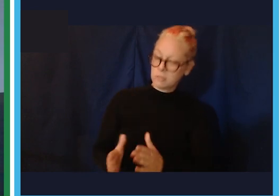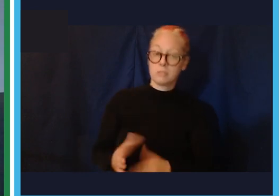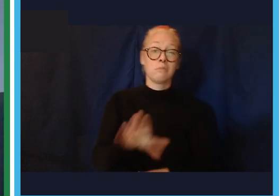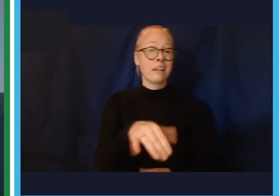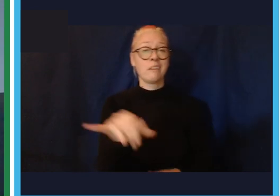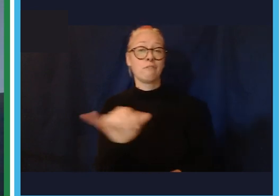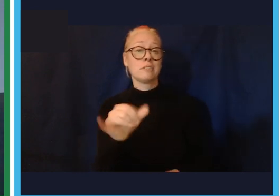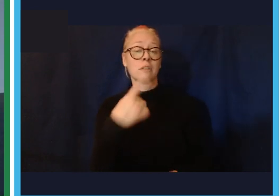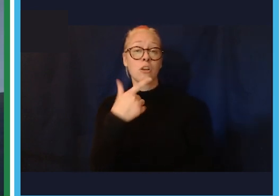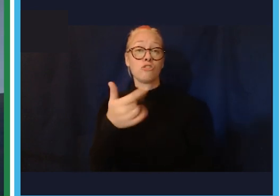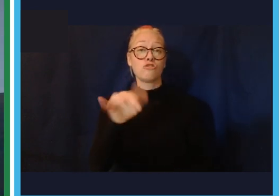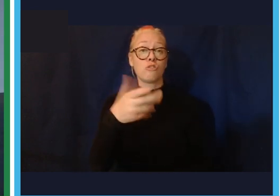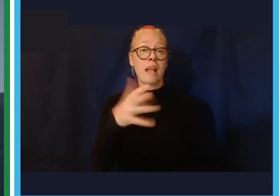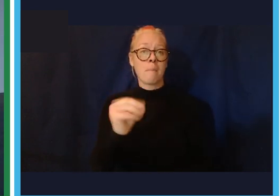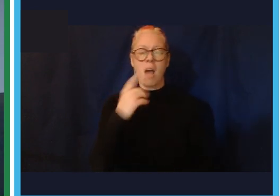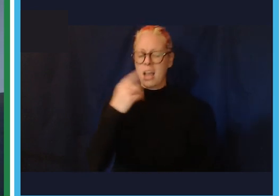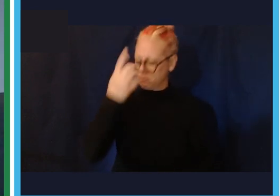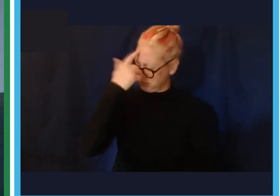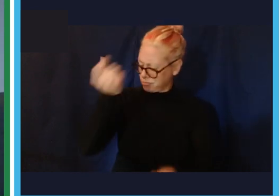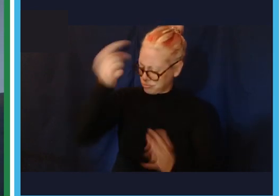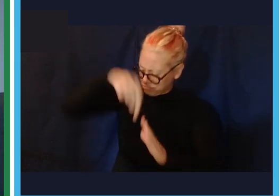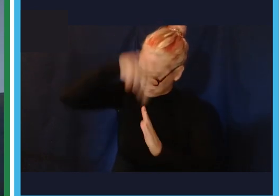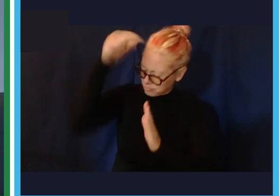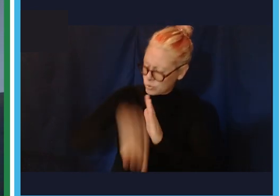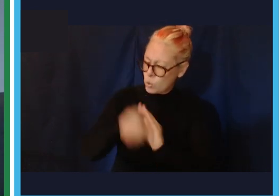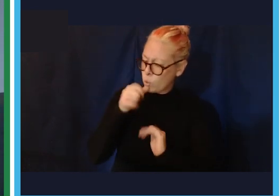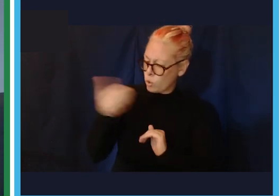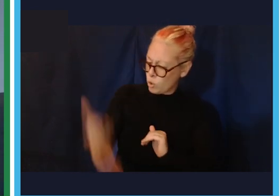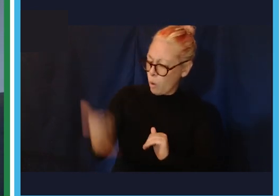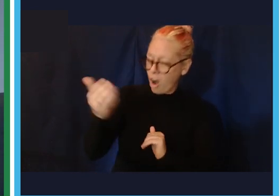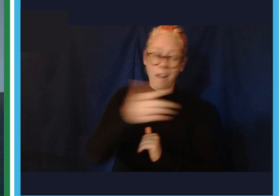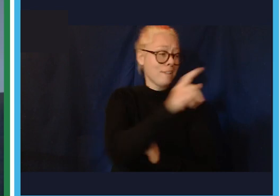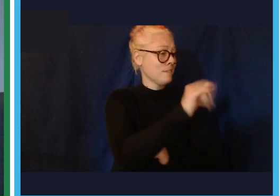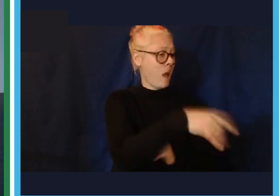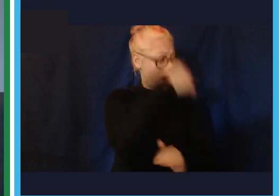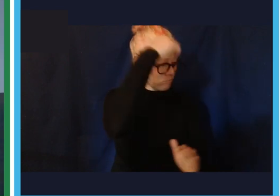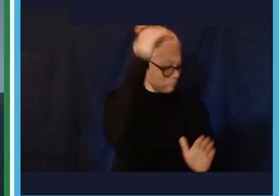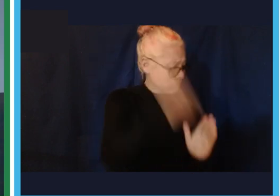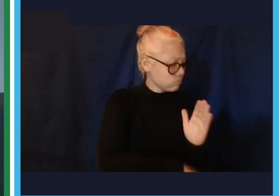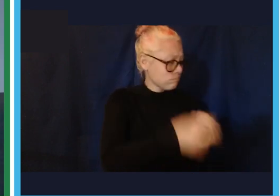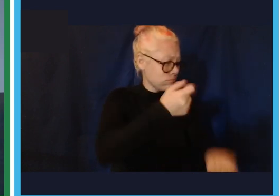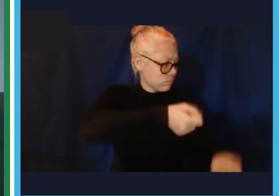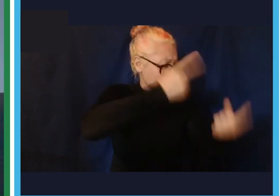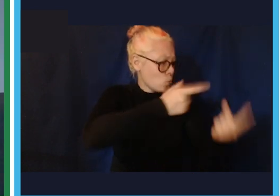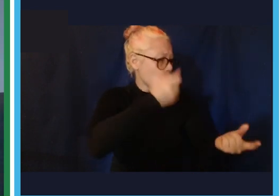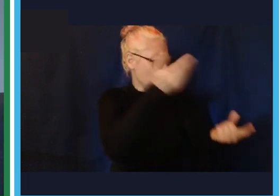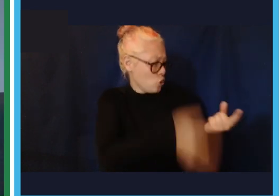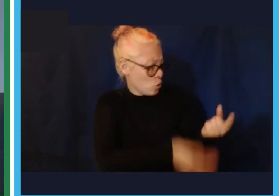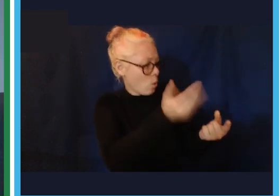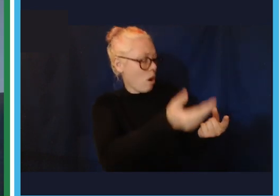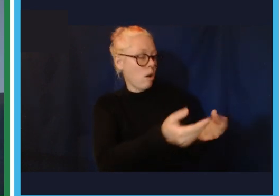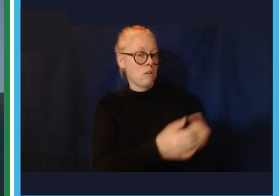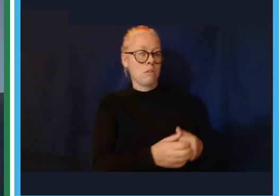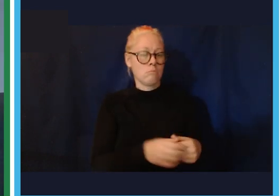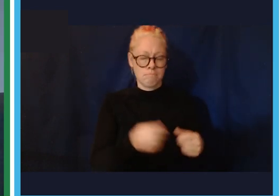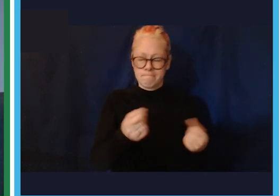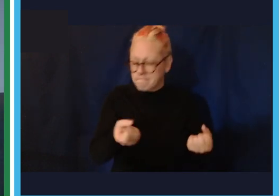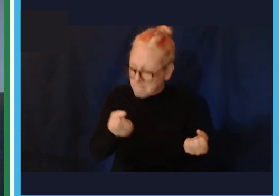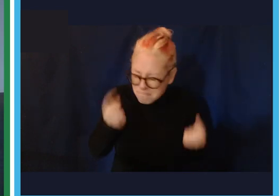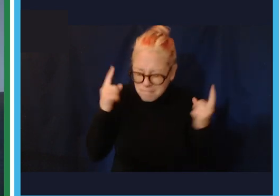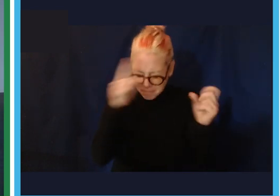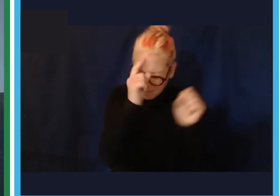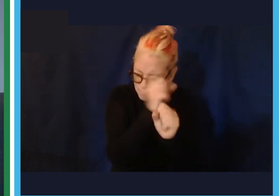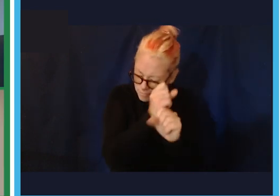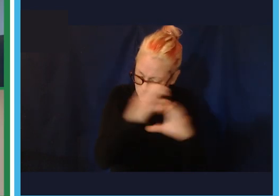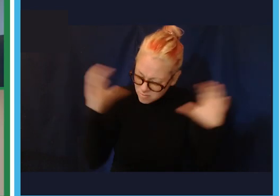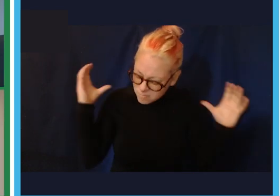to succeed and where they're not, you know, and if that's something that they want to pursue, what